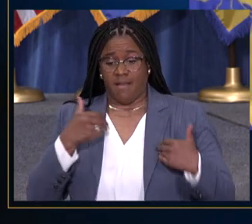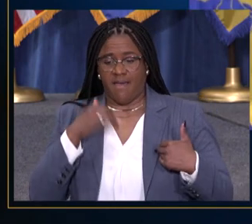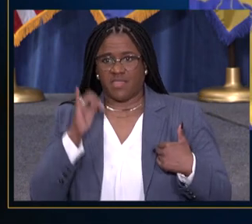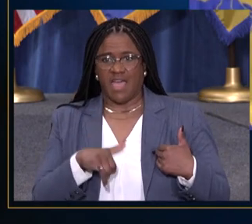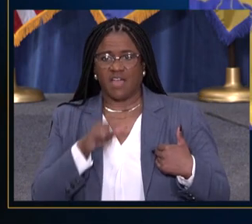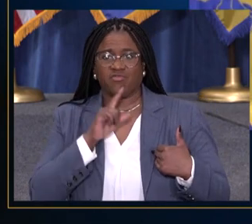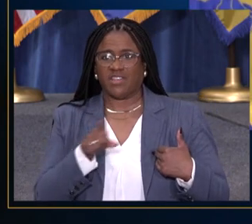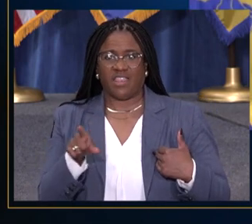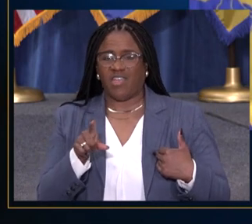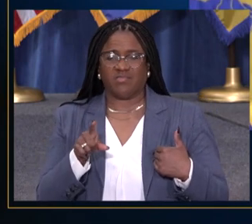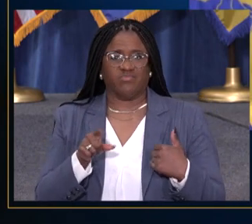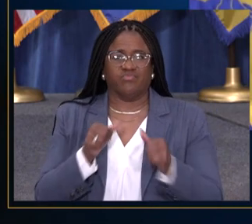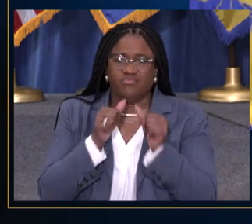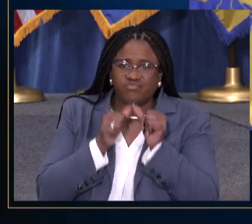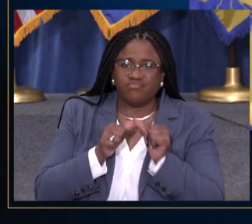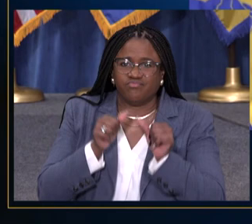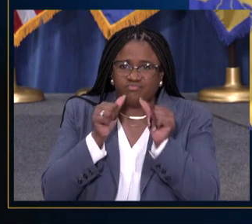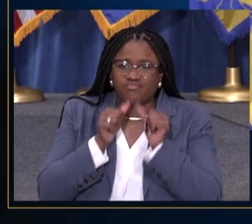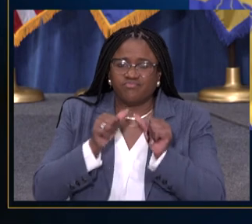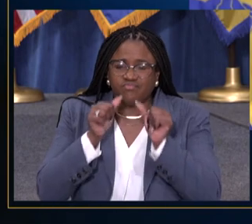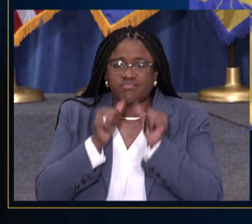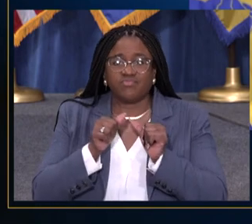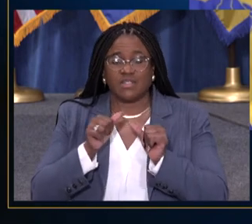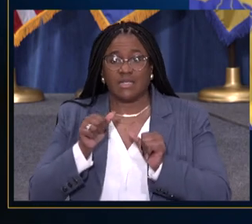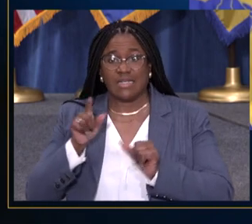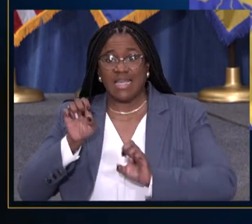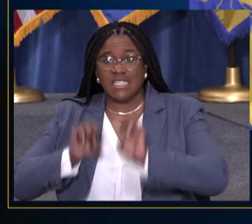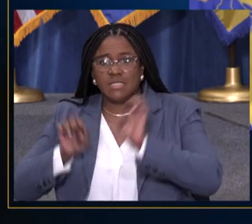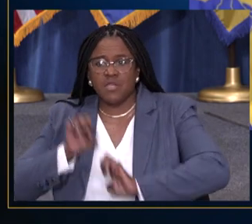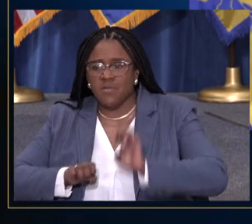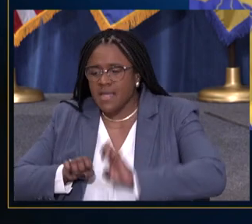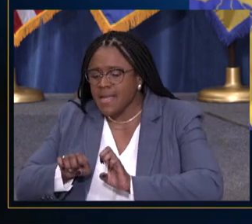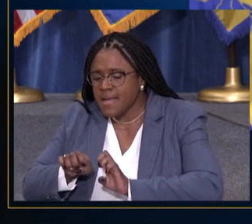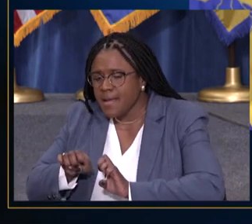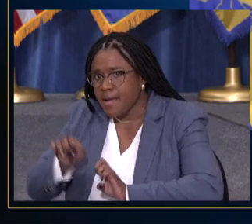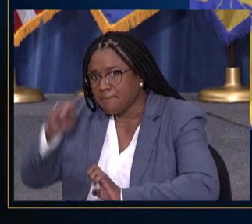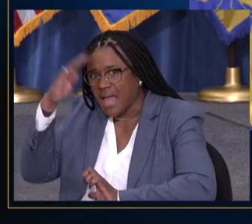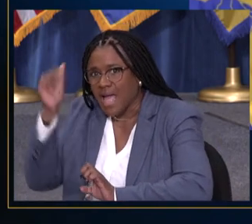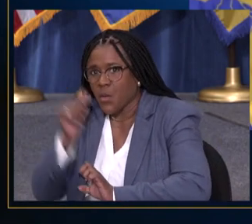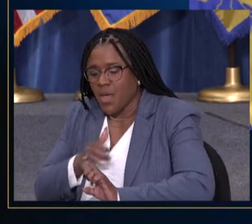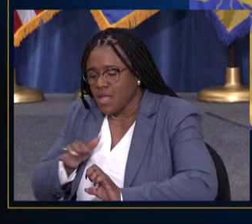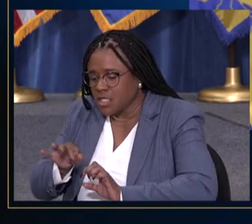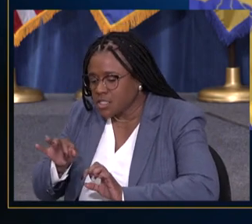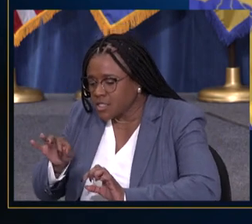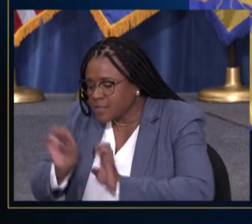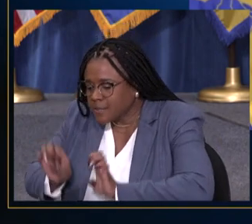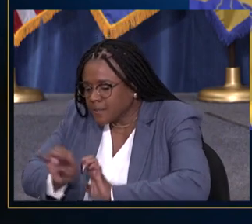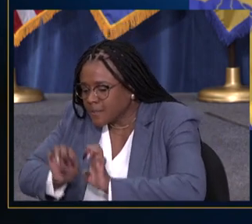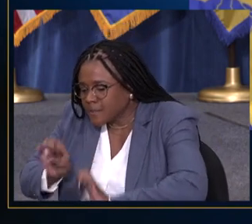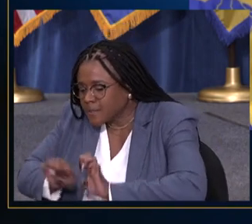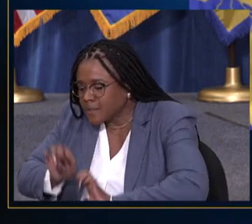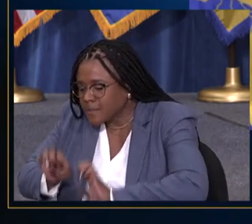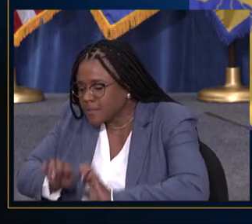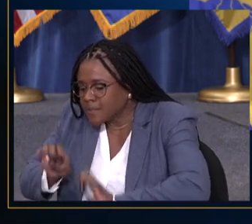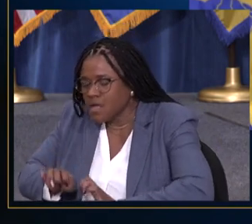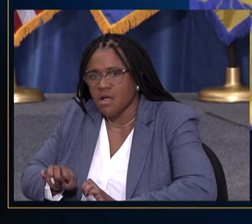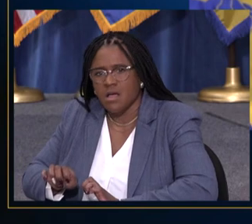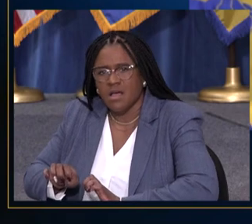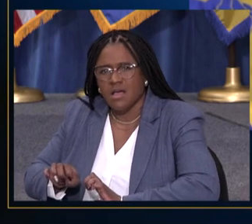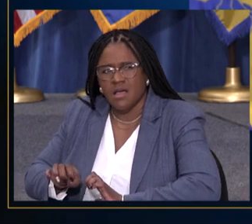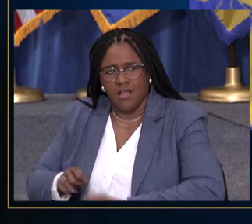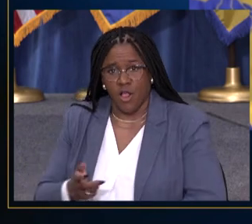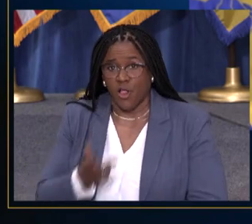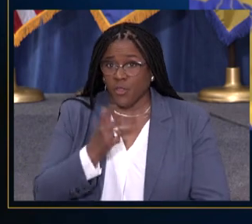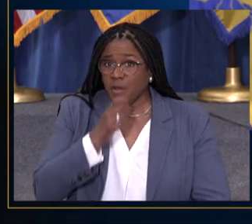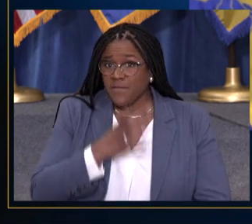was perfected through experiments performed on enslaved Black women. And while he only named 3 of the women he operated on in his writings, because he